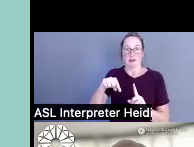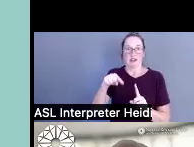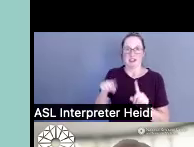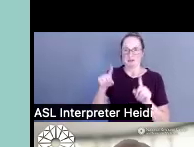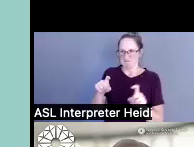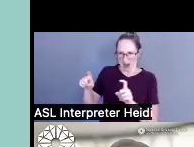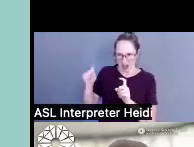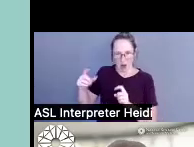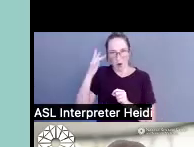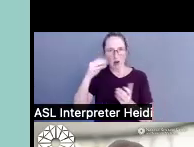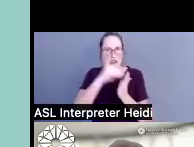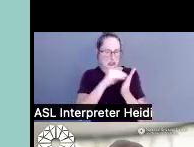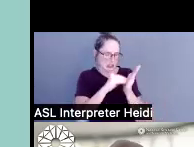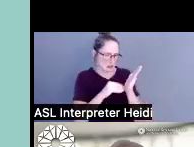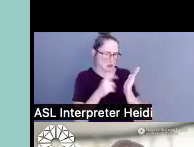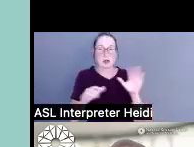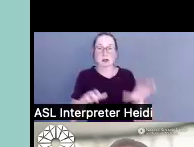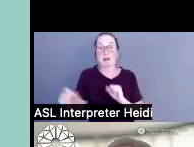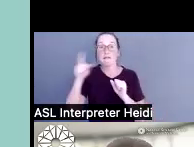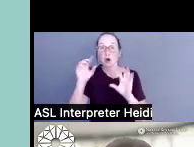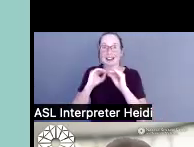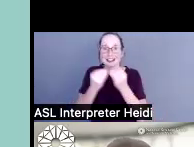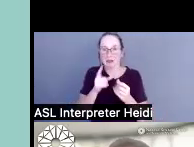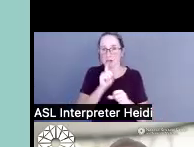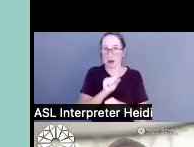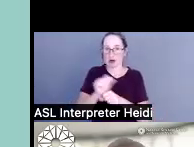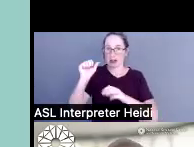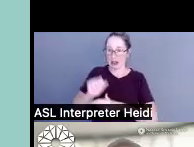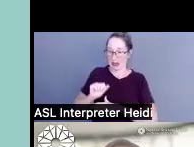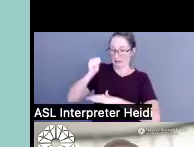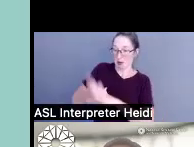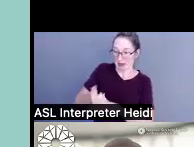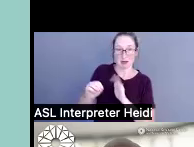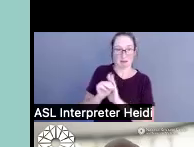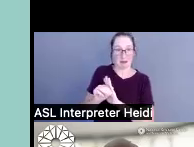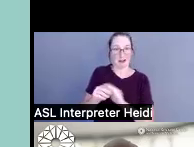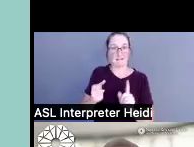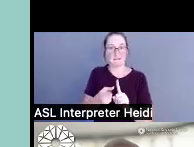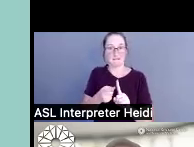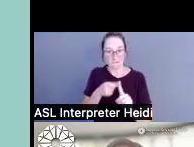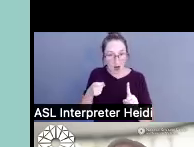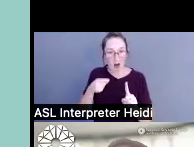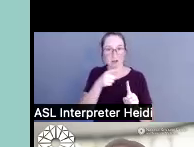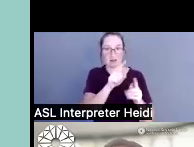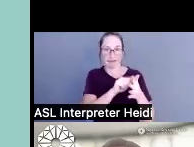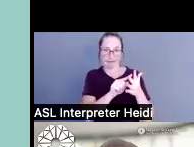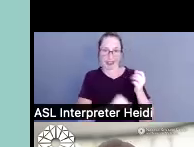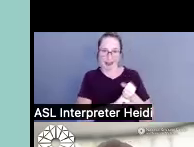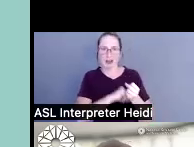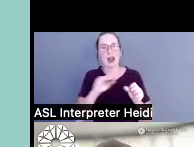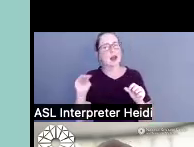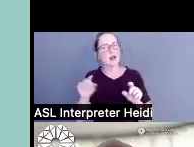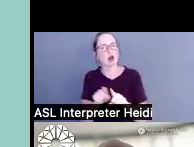to document what it takes for organizations to implement the model from the lens of advocate, as well as